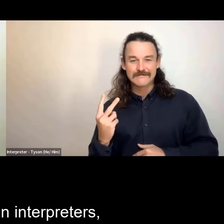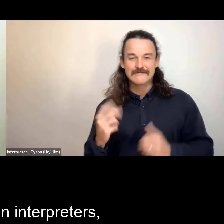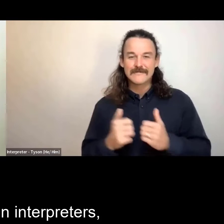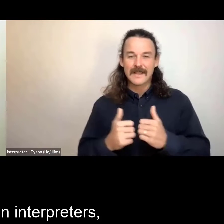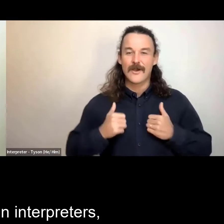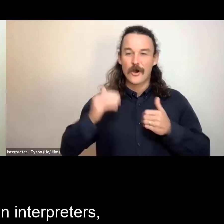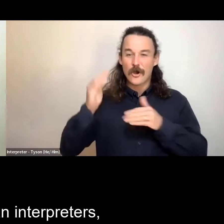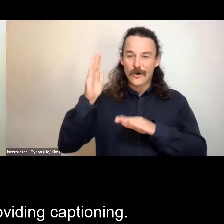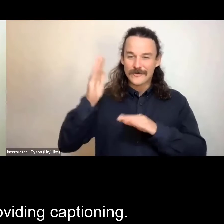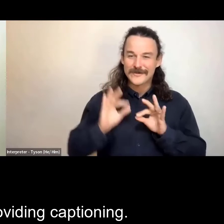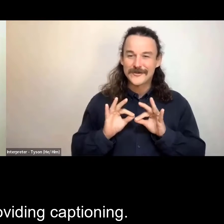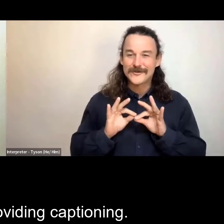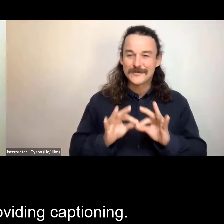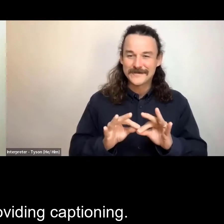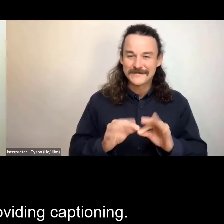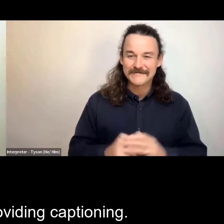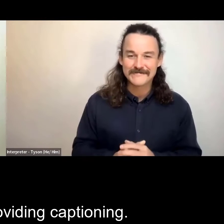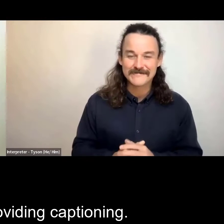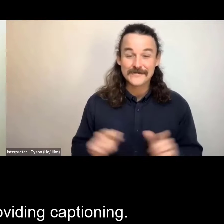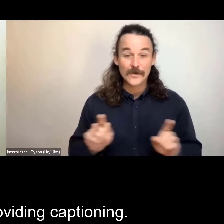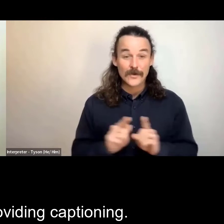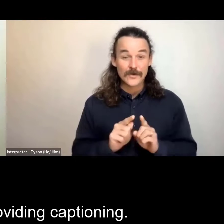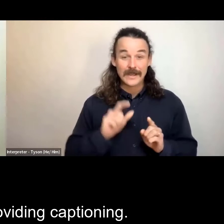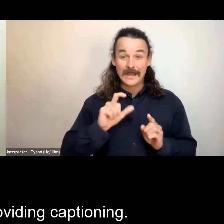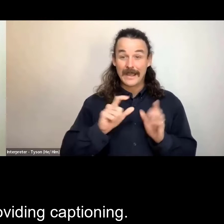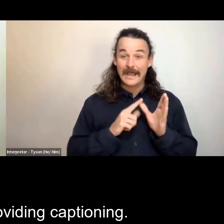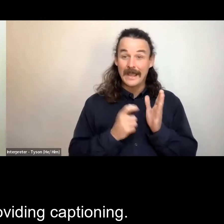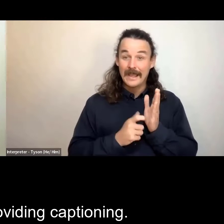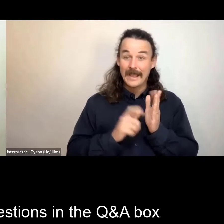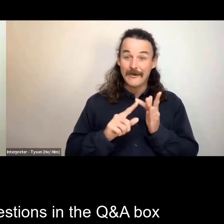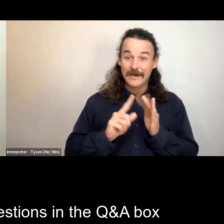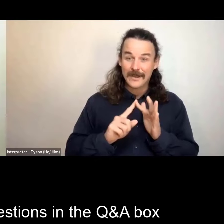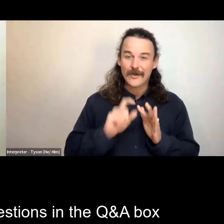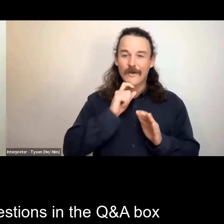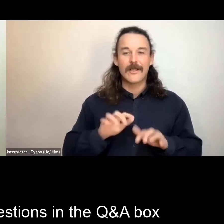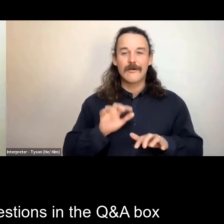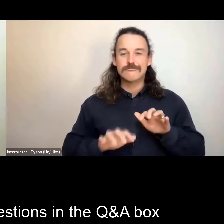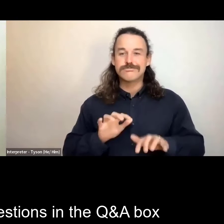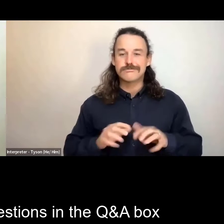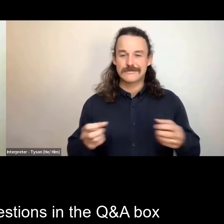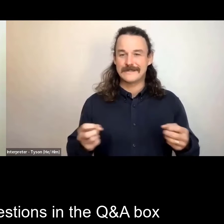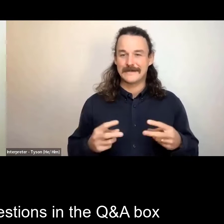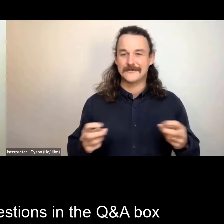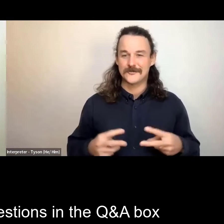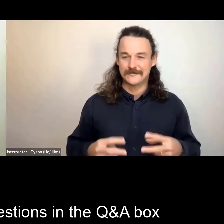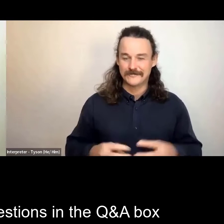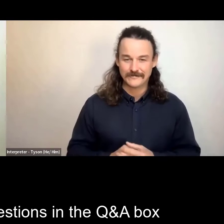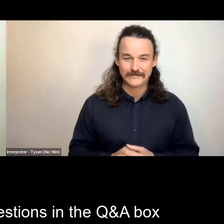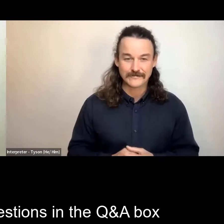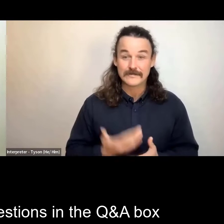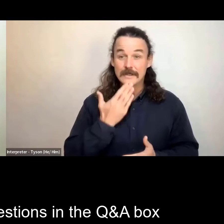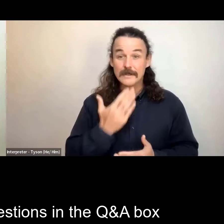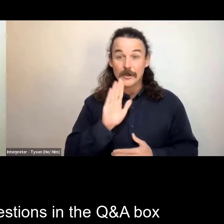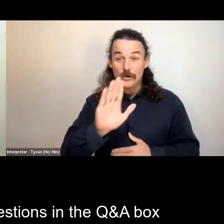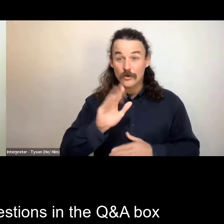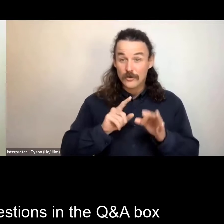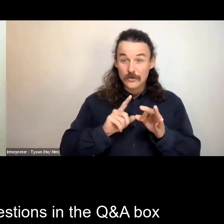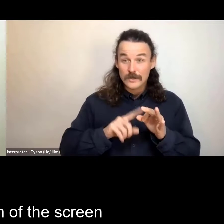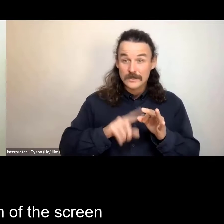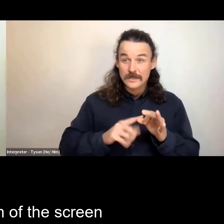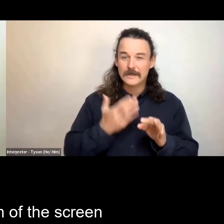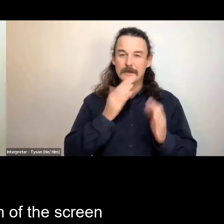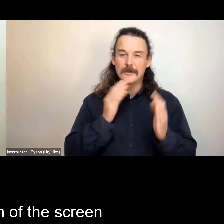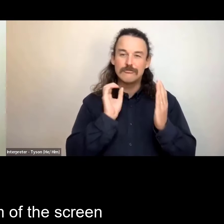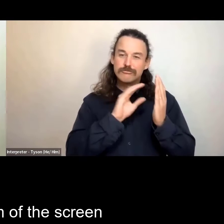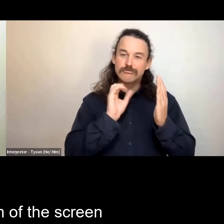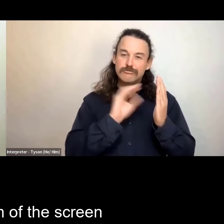Auslan interpreters, and Carrie is providing captioning. Please post your questions in the Q&A box